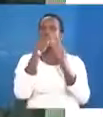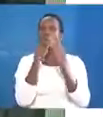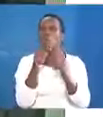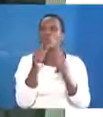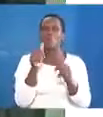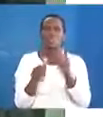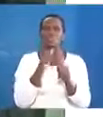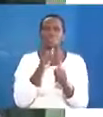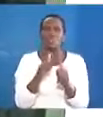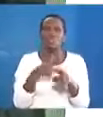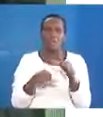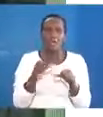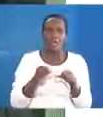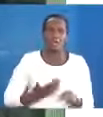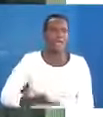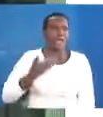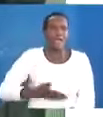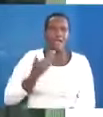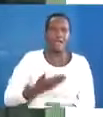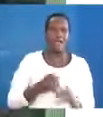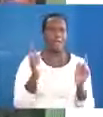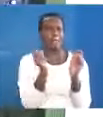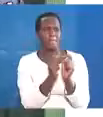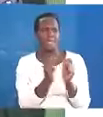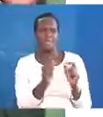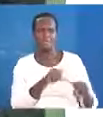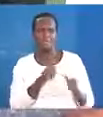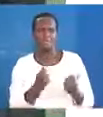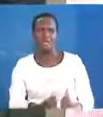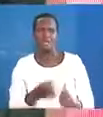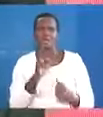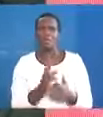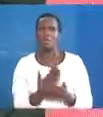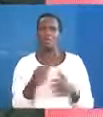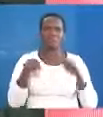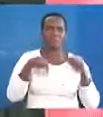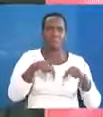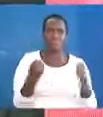anger, pain, or happiness only.